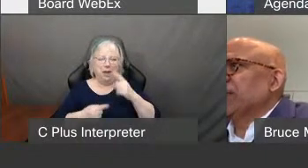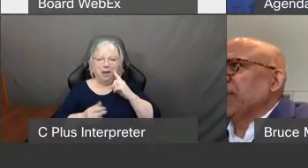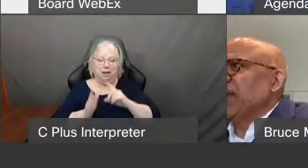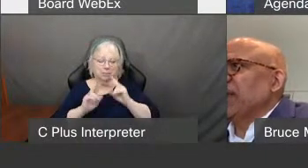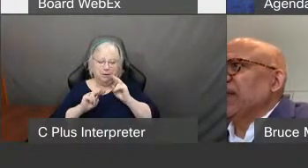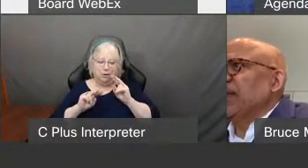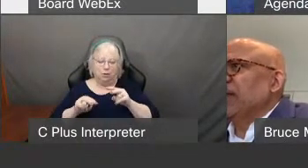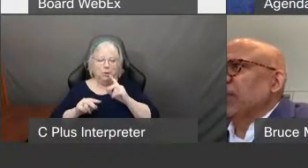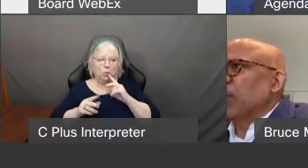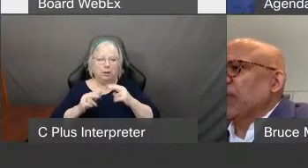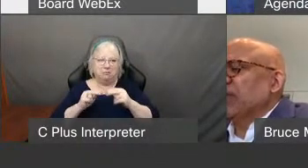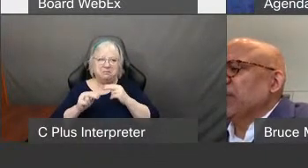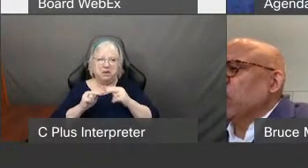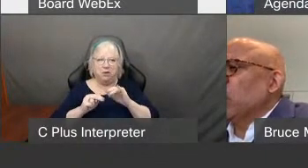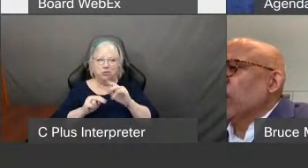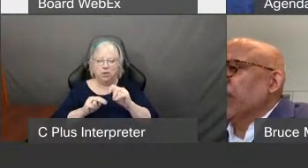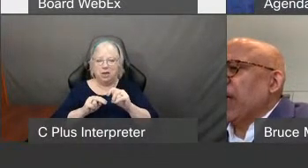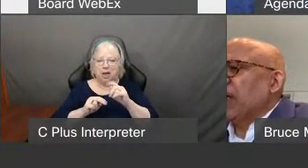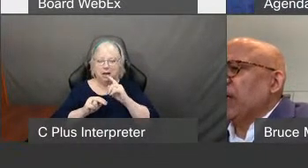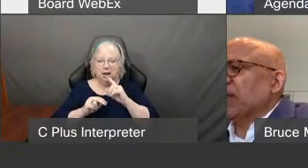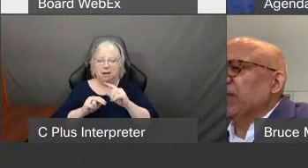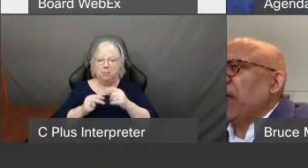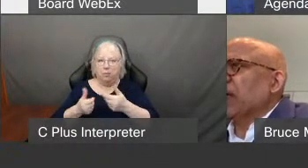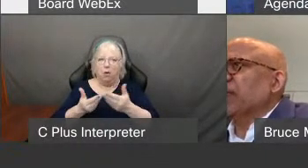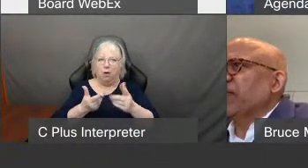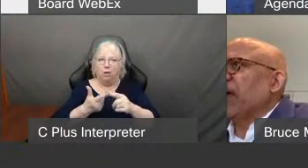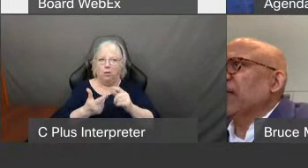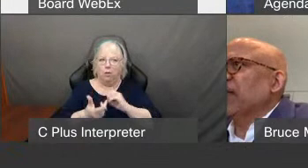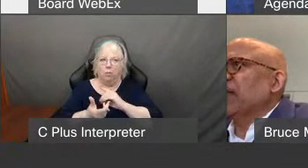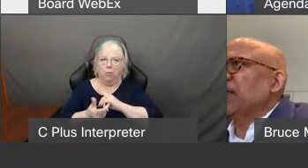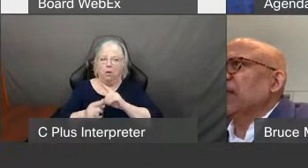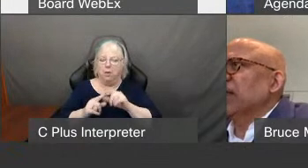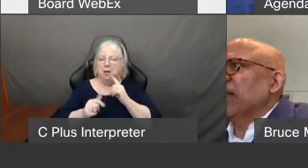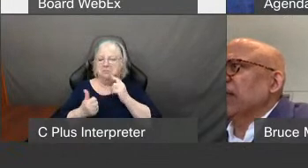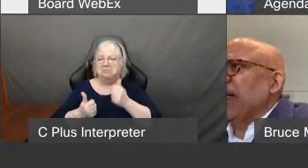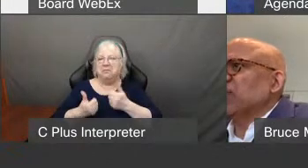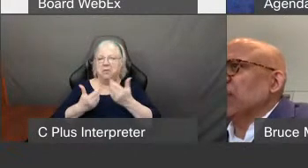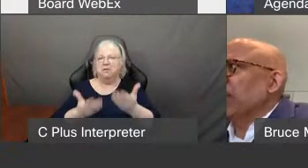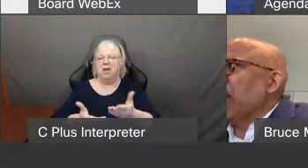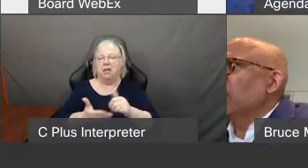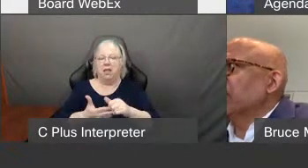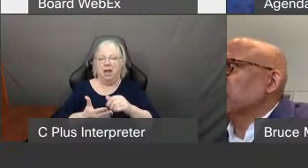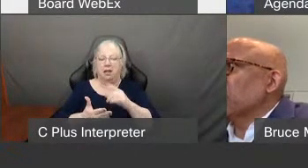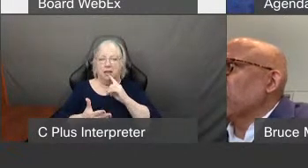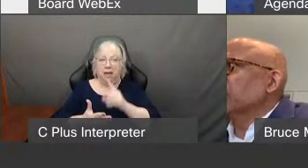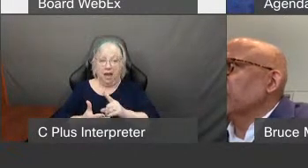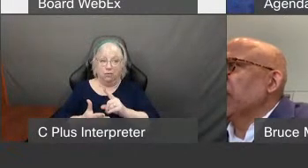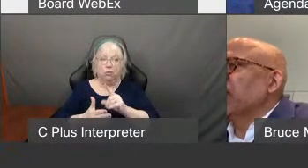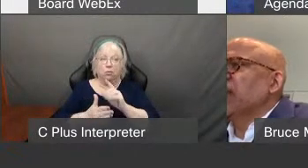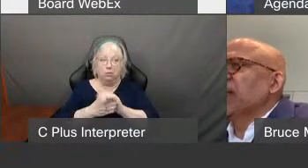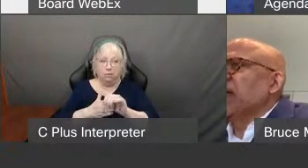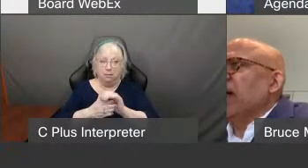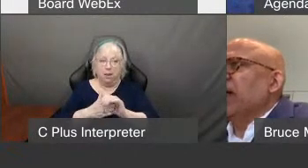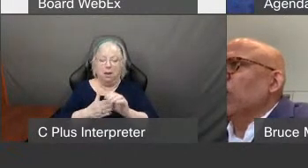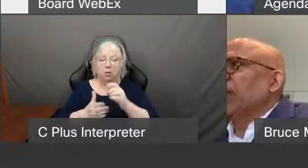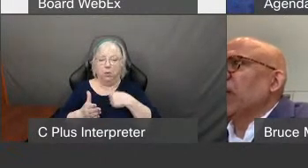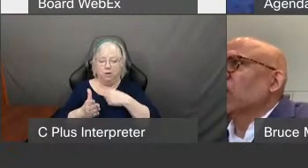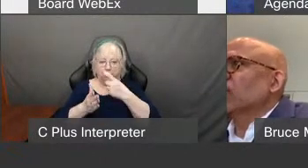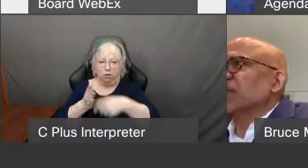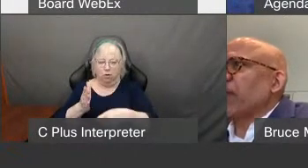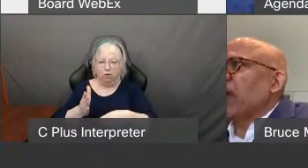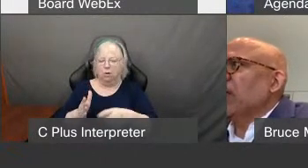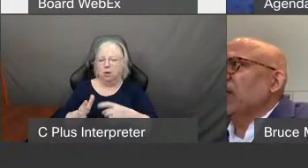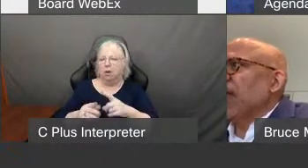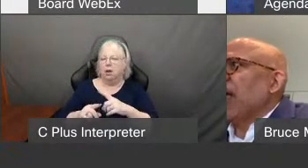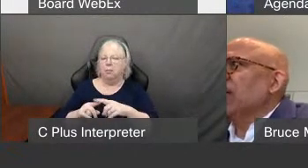did negotiate it and brought it to the board, but I can provide that the actual amount we charge, but we